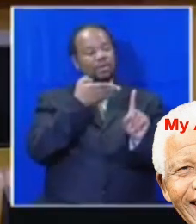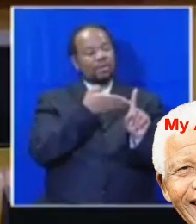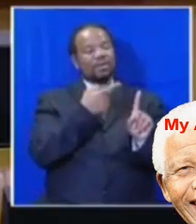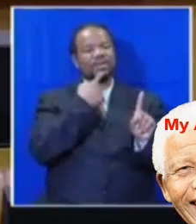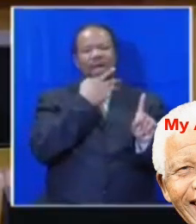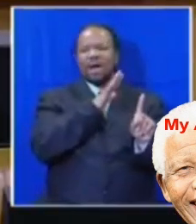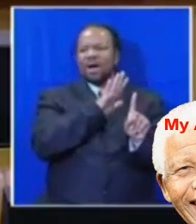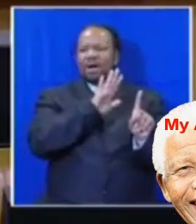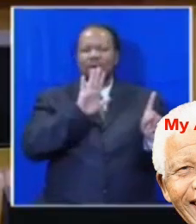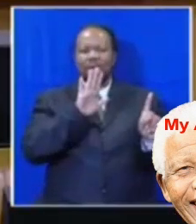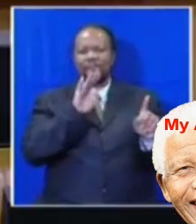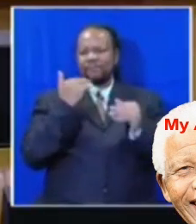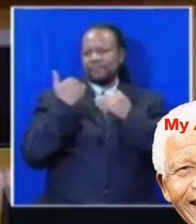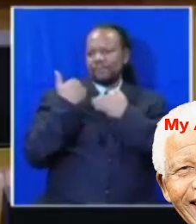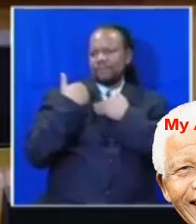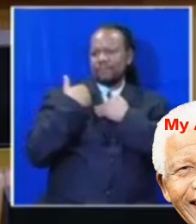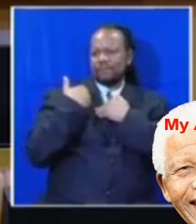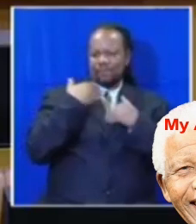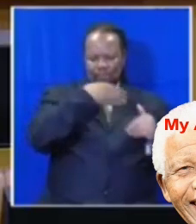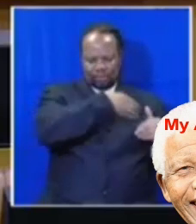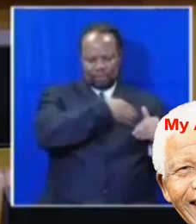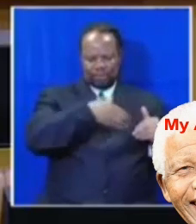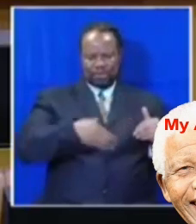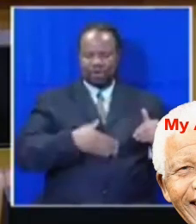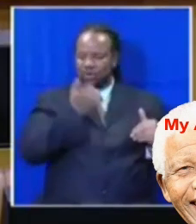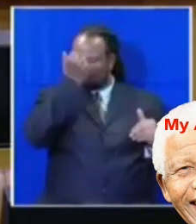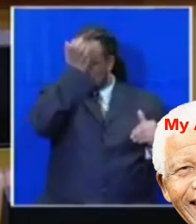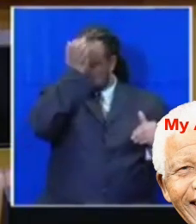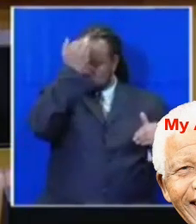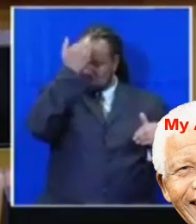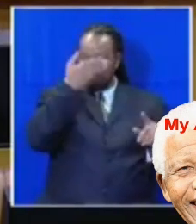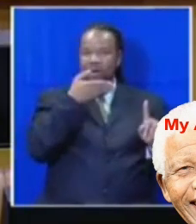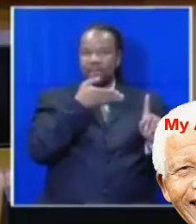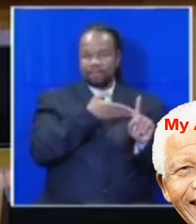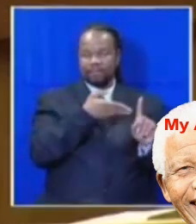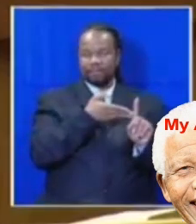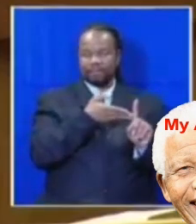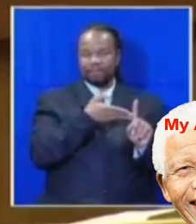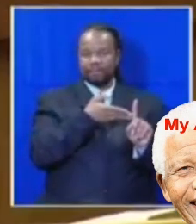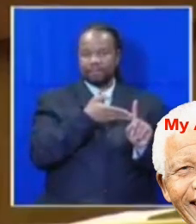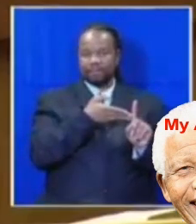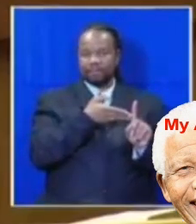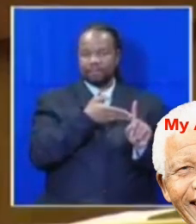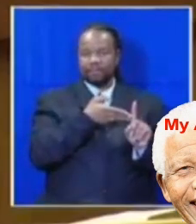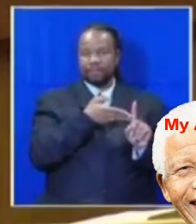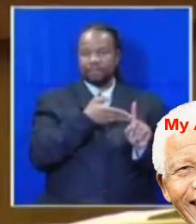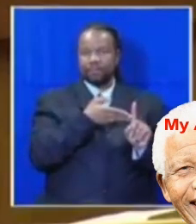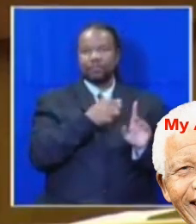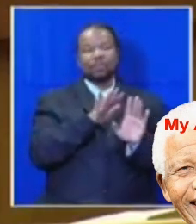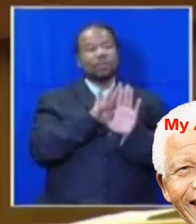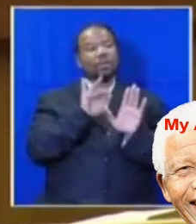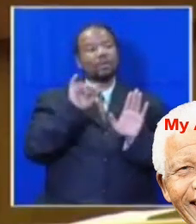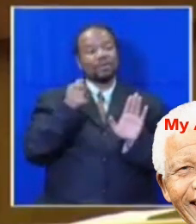matter. It is the government of the Republic that was brought before the South Gauteng High